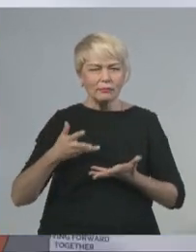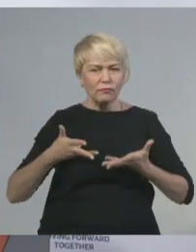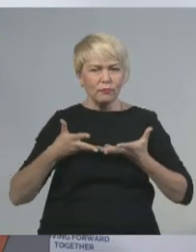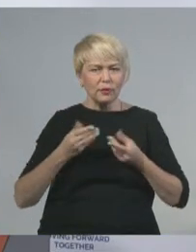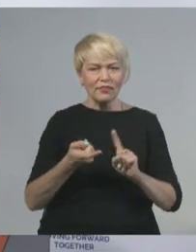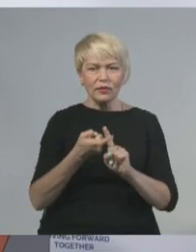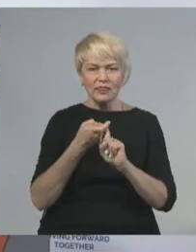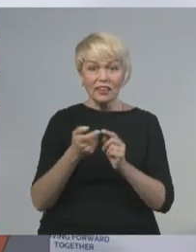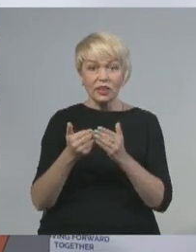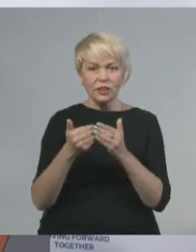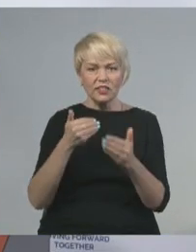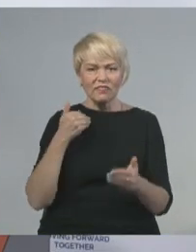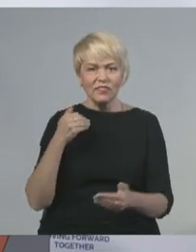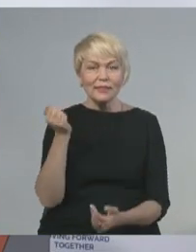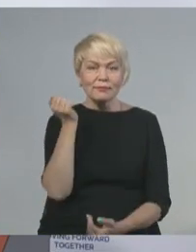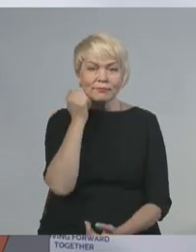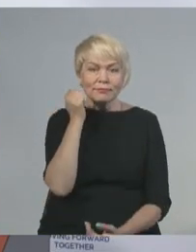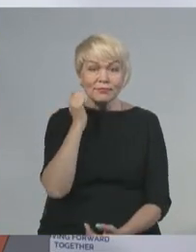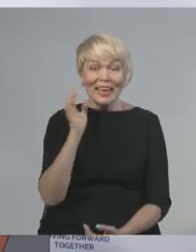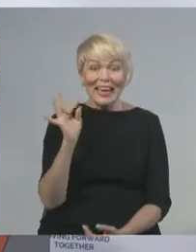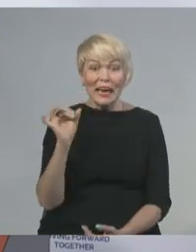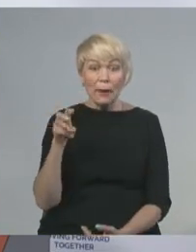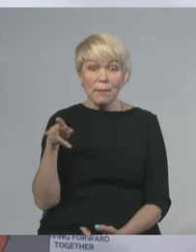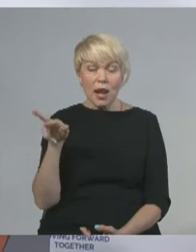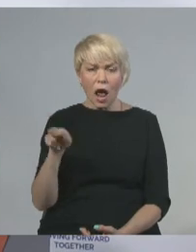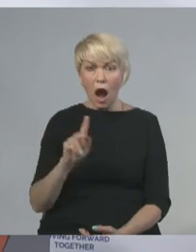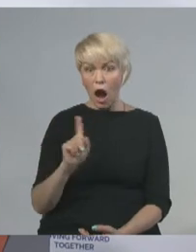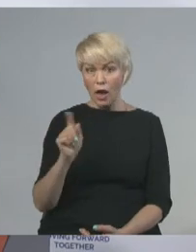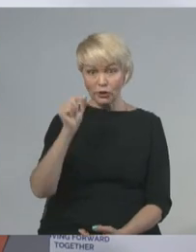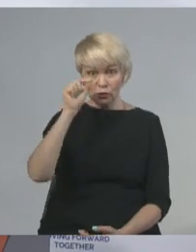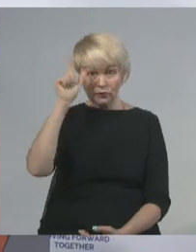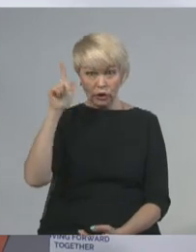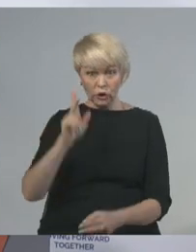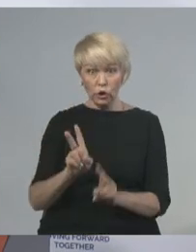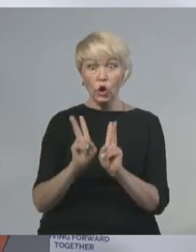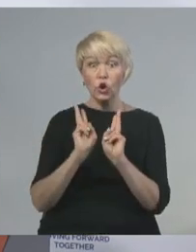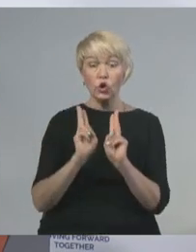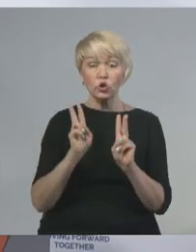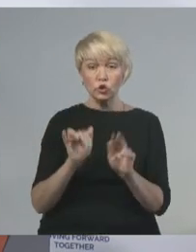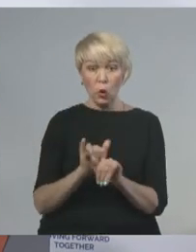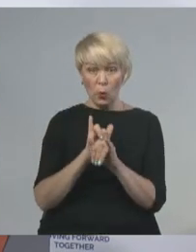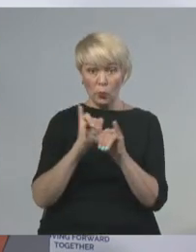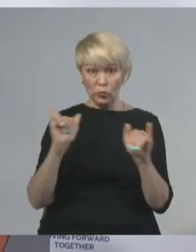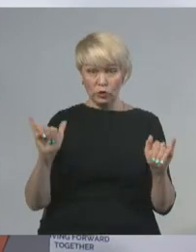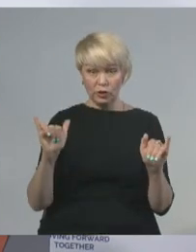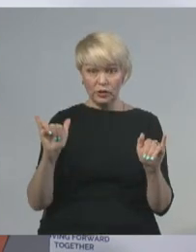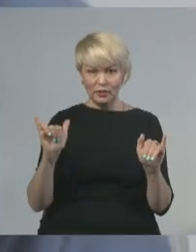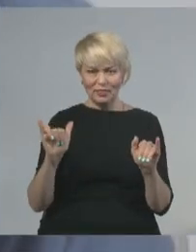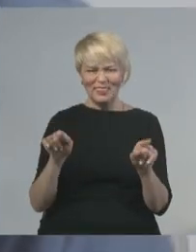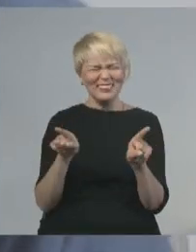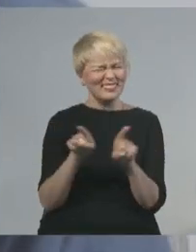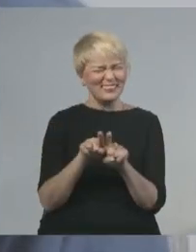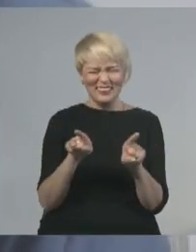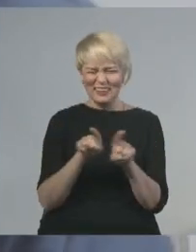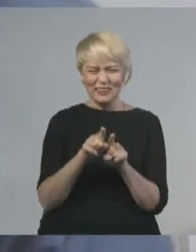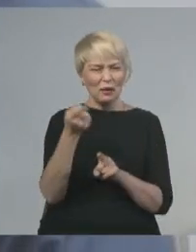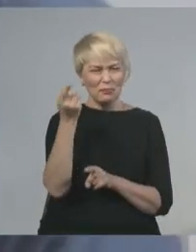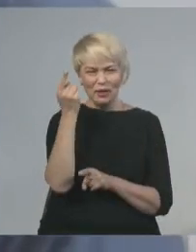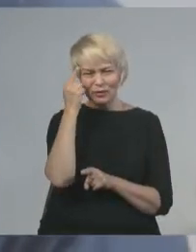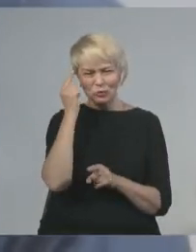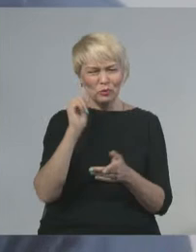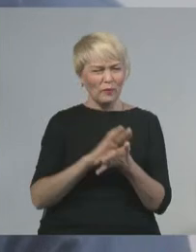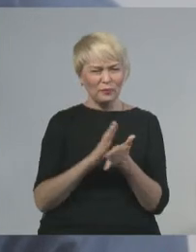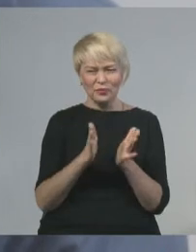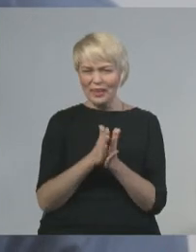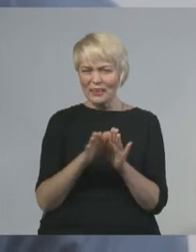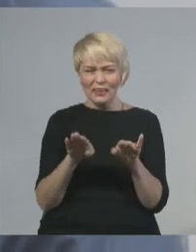um in czech republic what is the situation the same the same i think it is very similar to to we